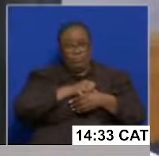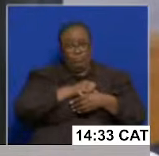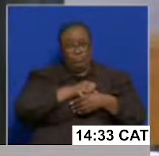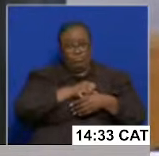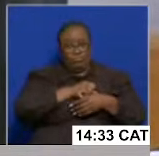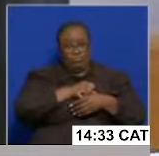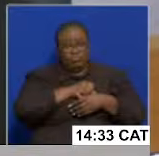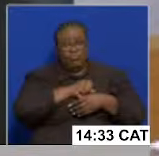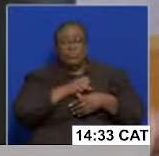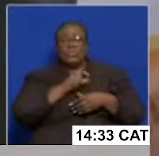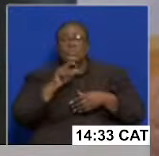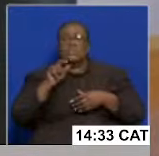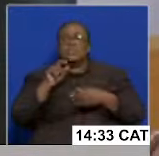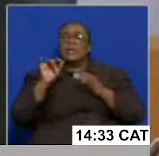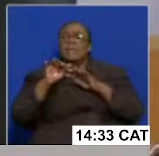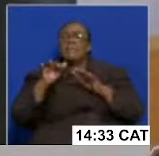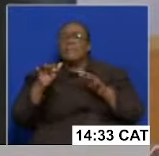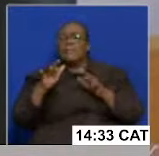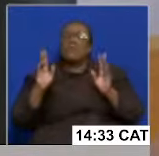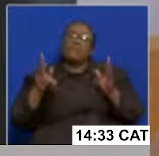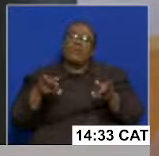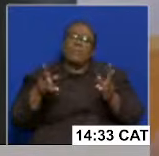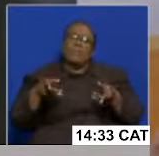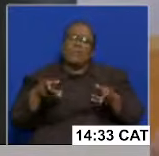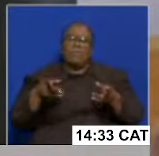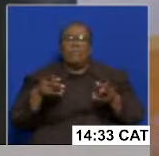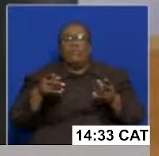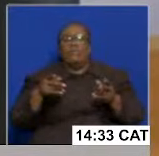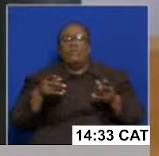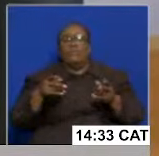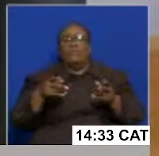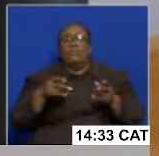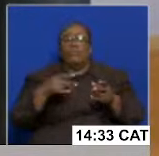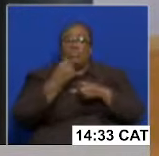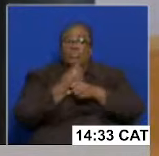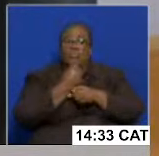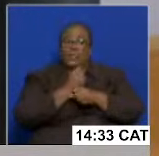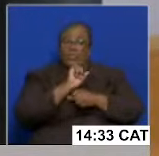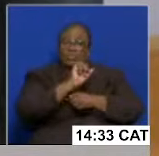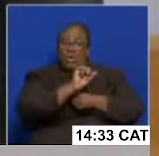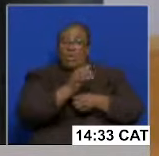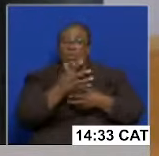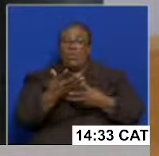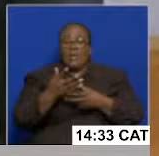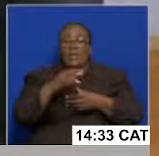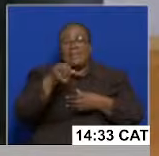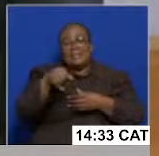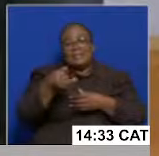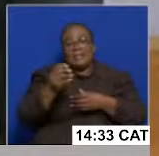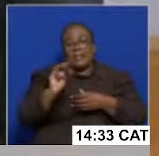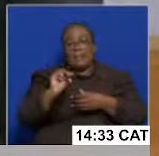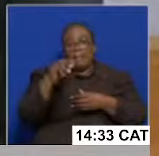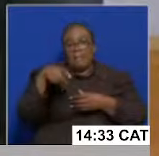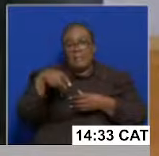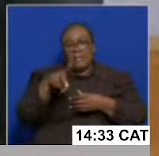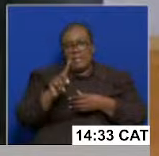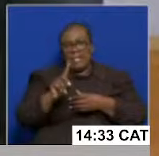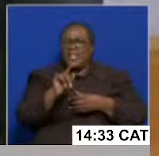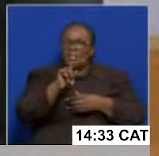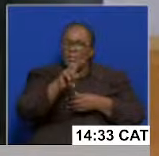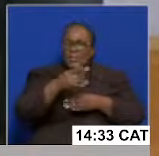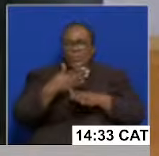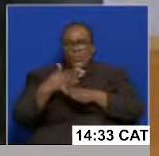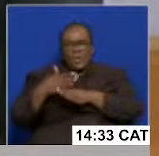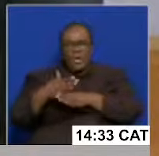in the normal course of the discharge of your functions in the JMPD, you would have worked and have some contacts